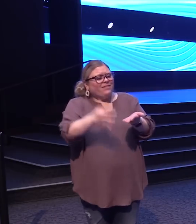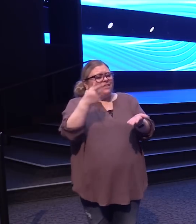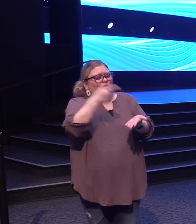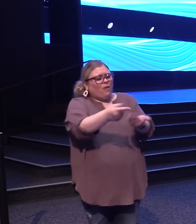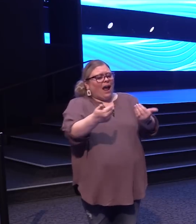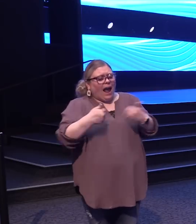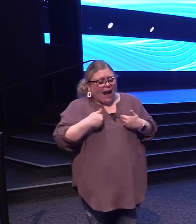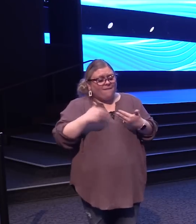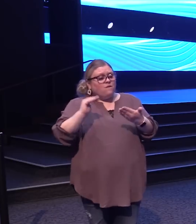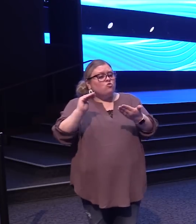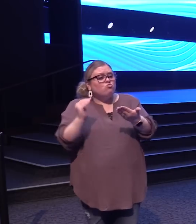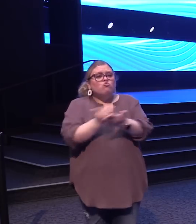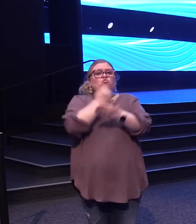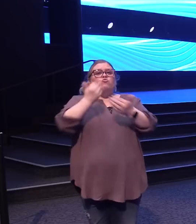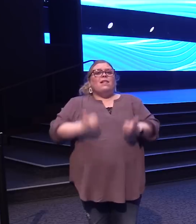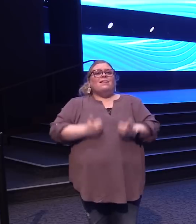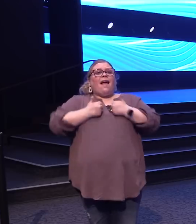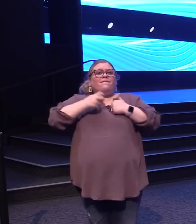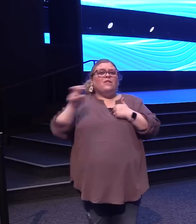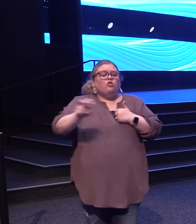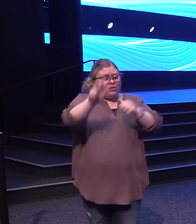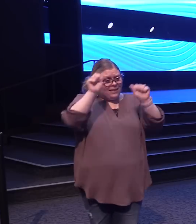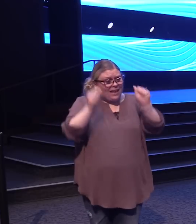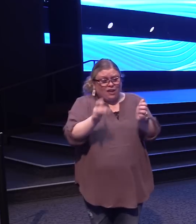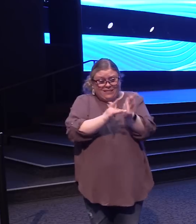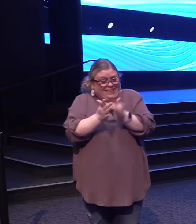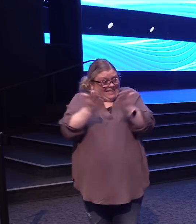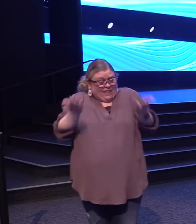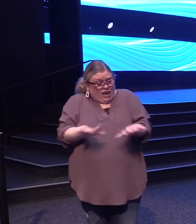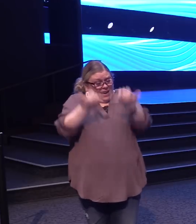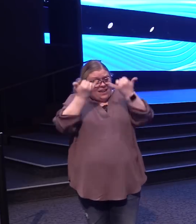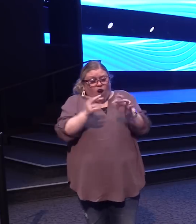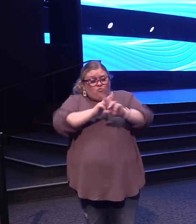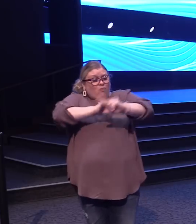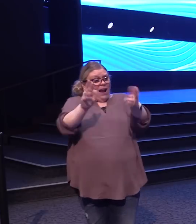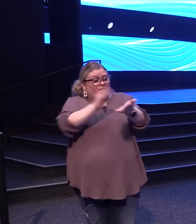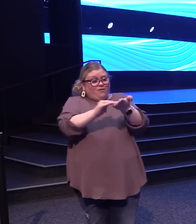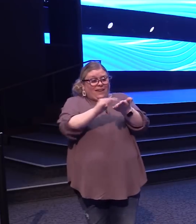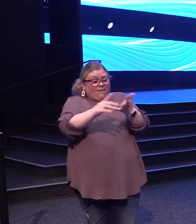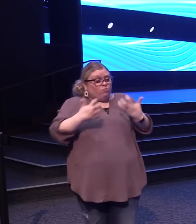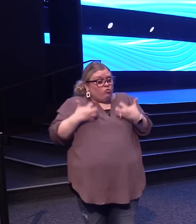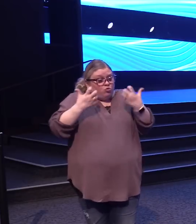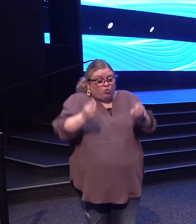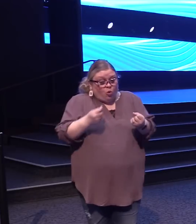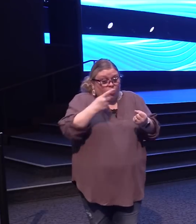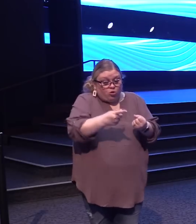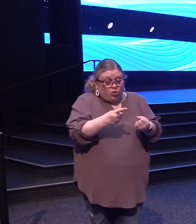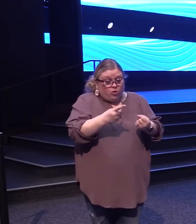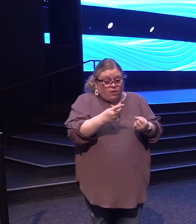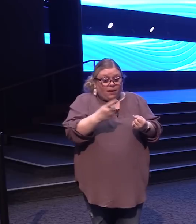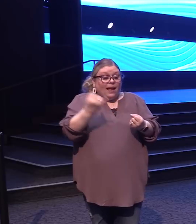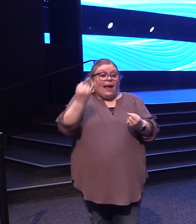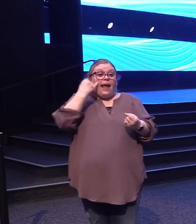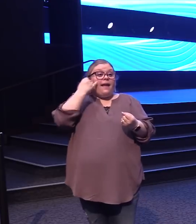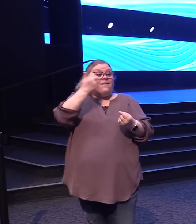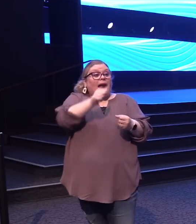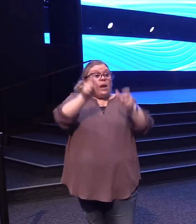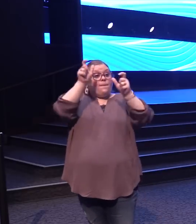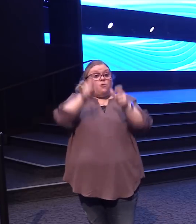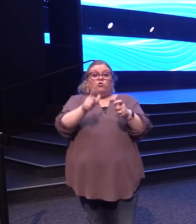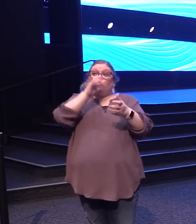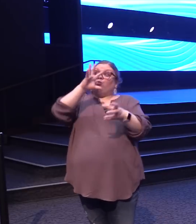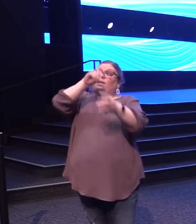you. There's a new chapter for you. Jesus is right here. He's ready to forgive and restore you. If any man is in Christ, he's a